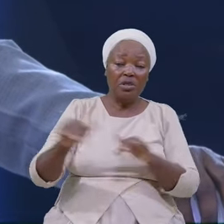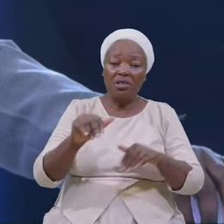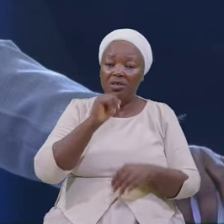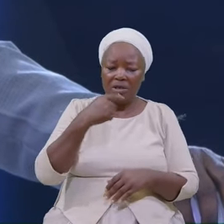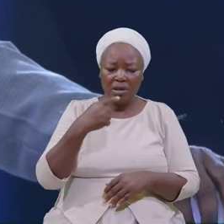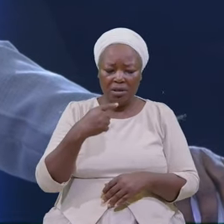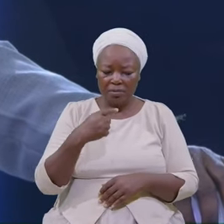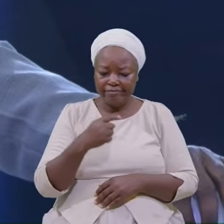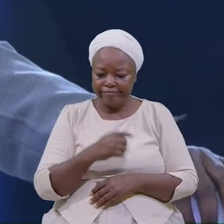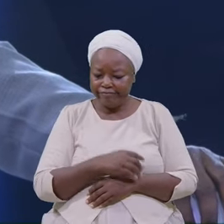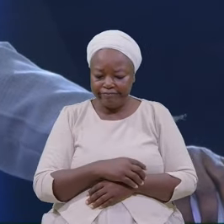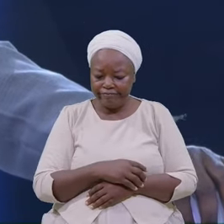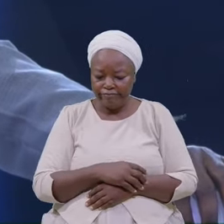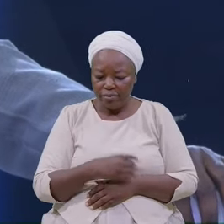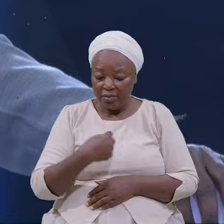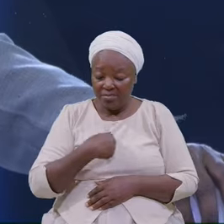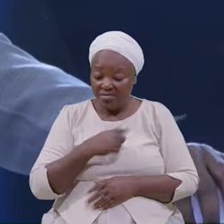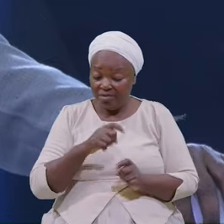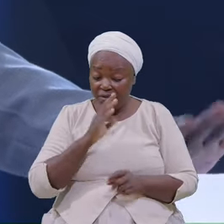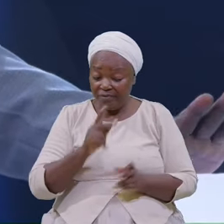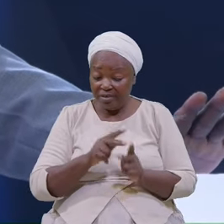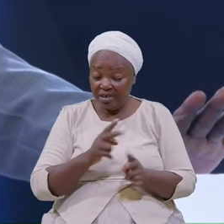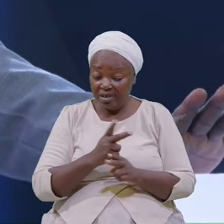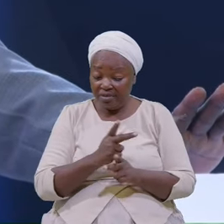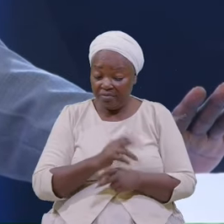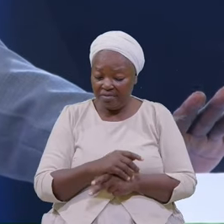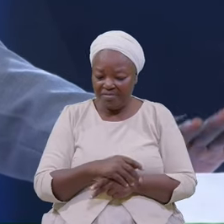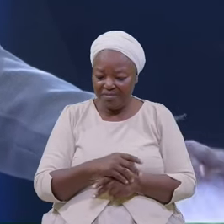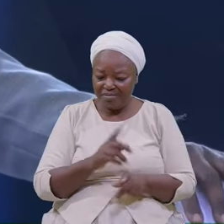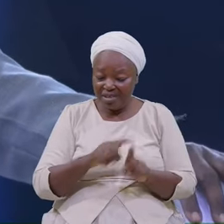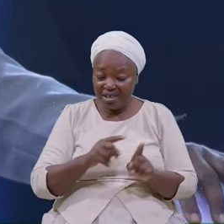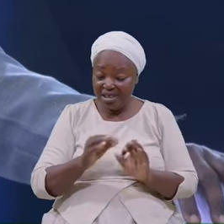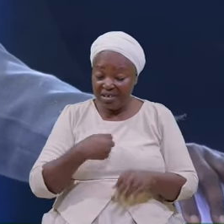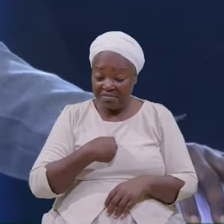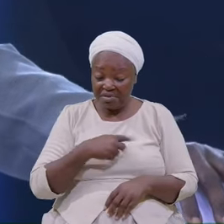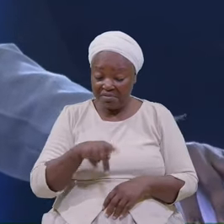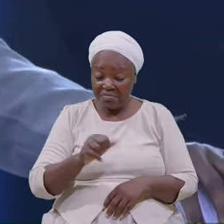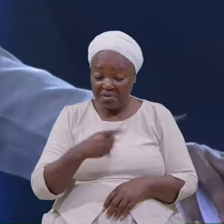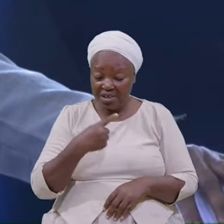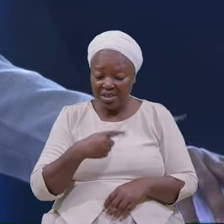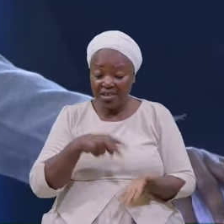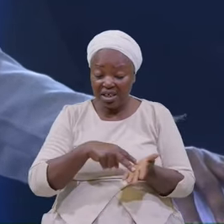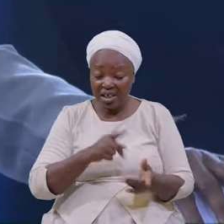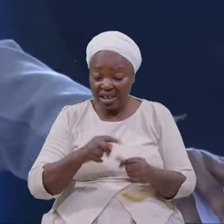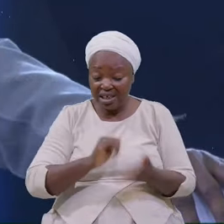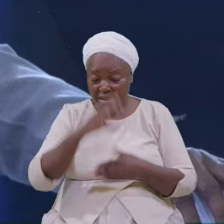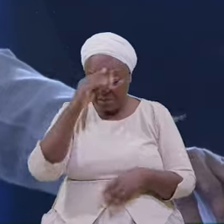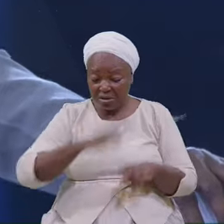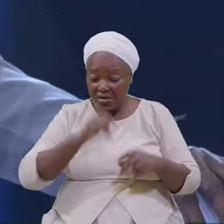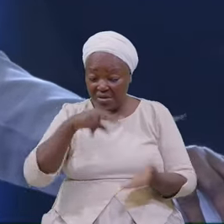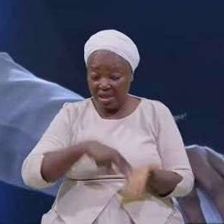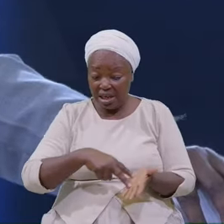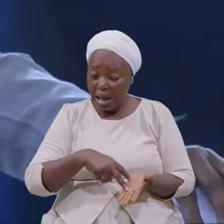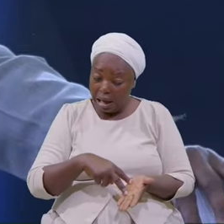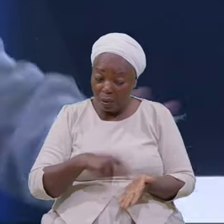must be careful. What if I say, stand up, and the man does not stand up? No, no, no, a thousand